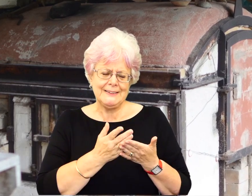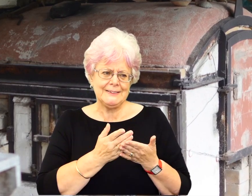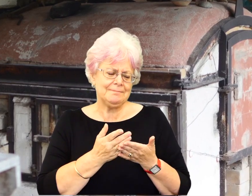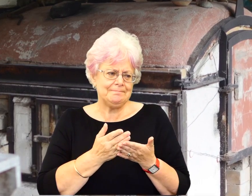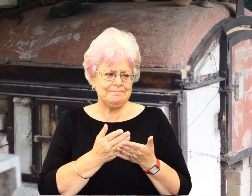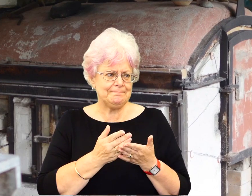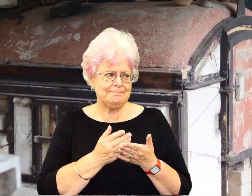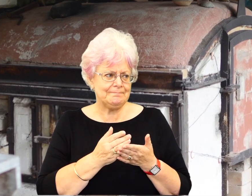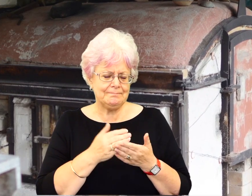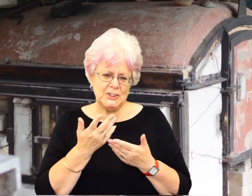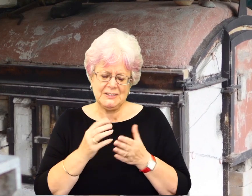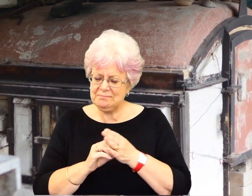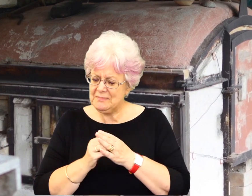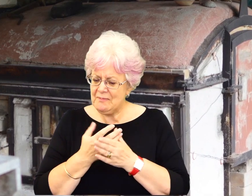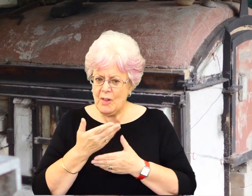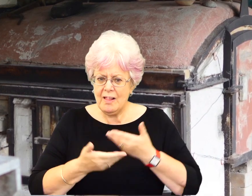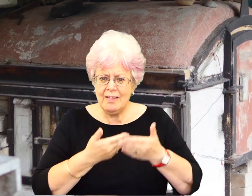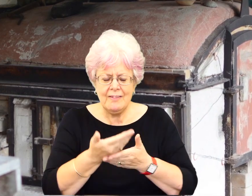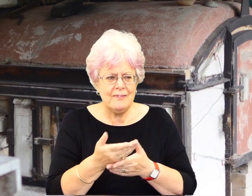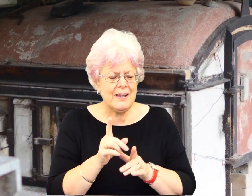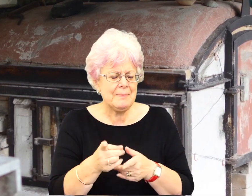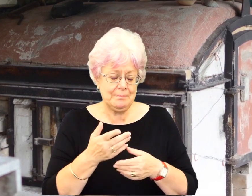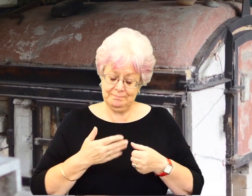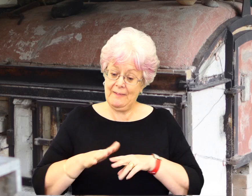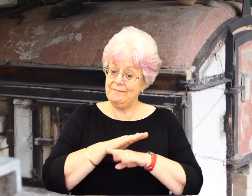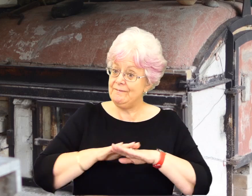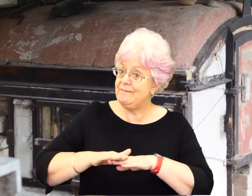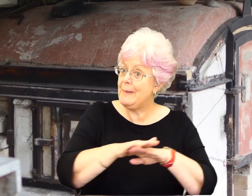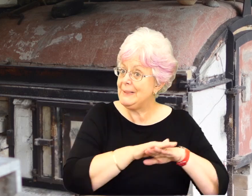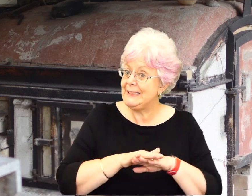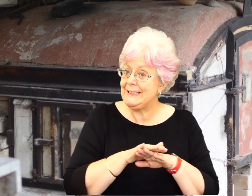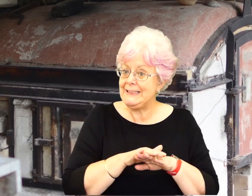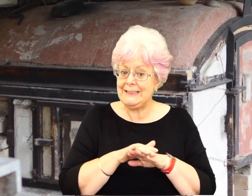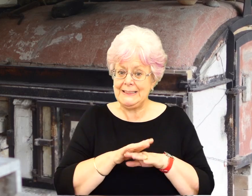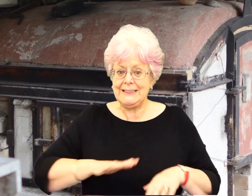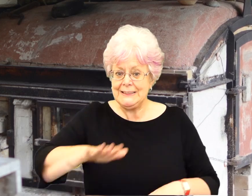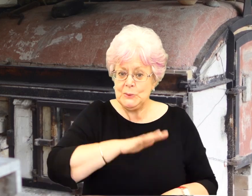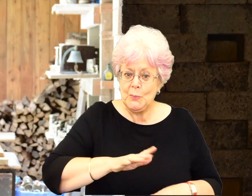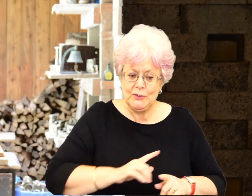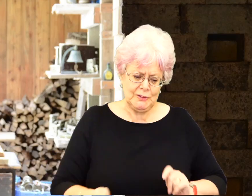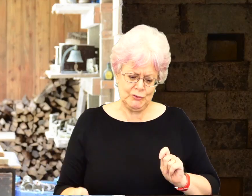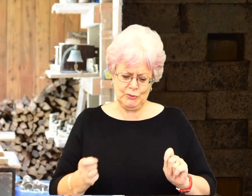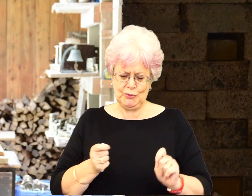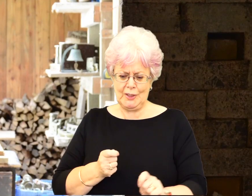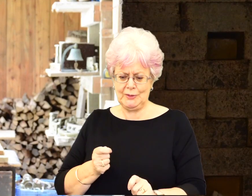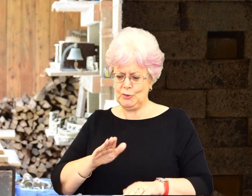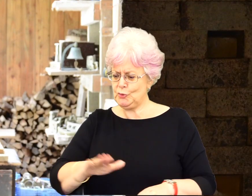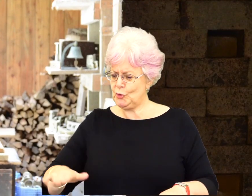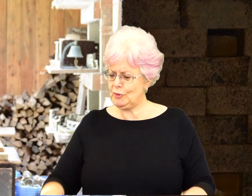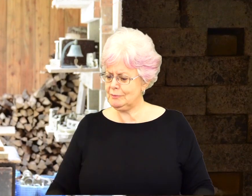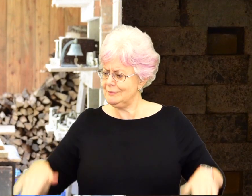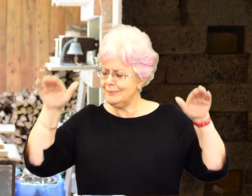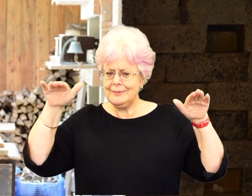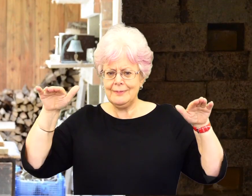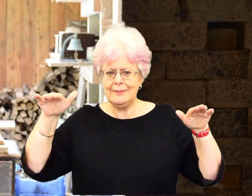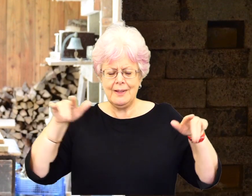to you, it's to do with when my whole family situation changed, when the children had grown up. To run a pottery on your